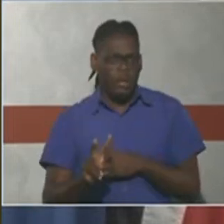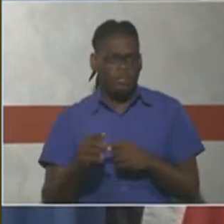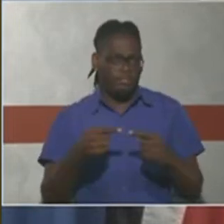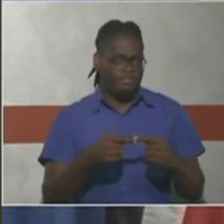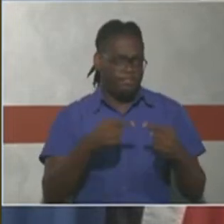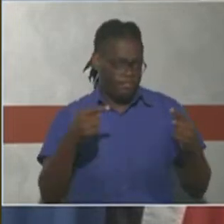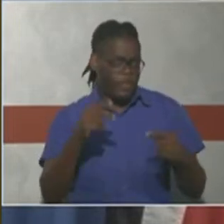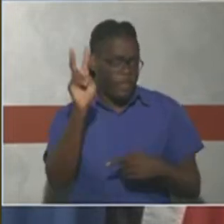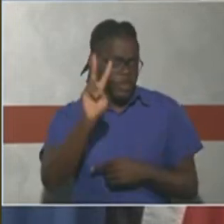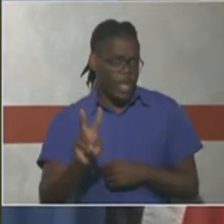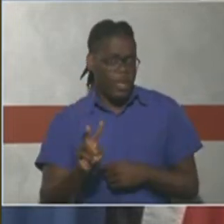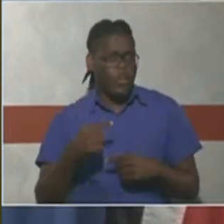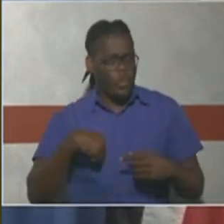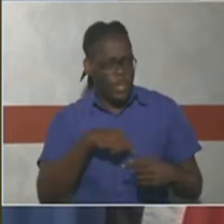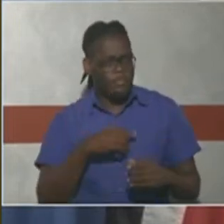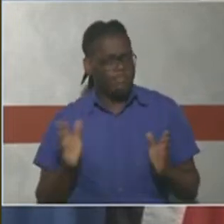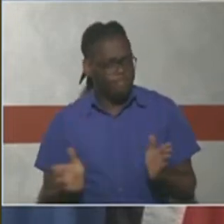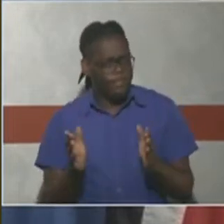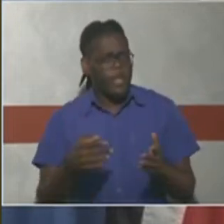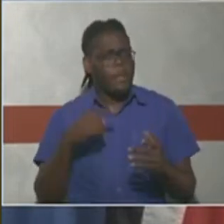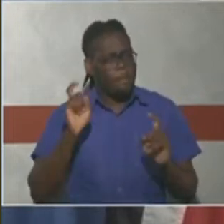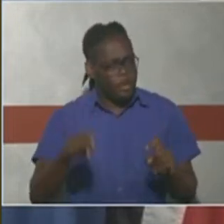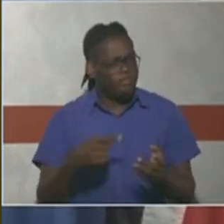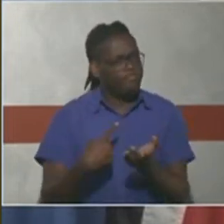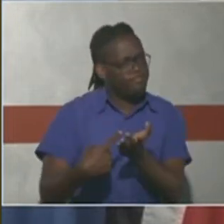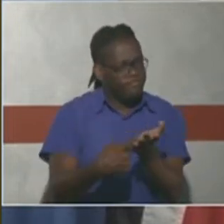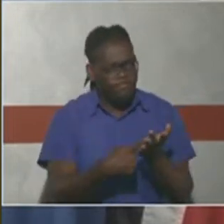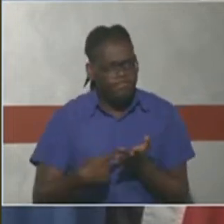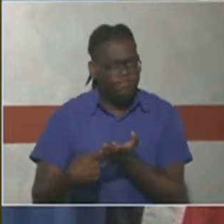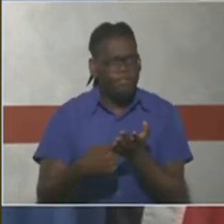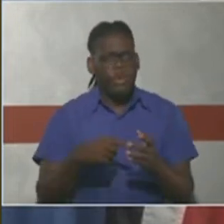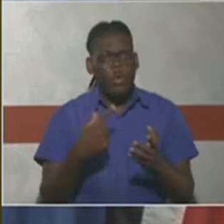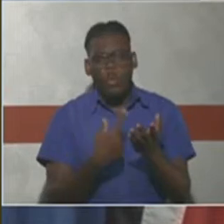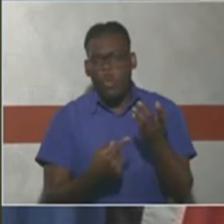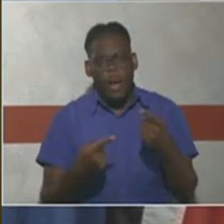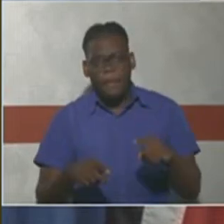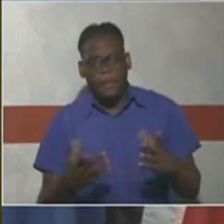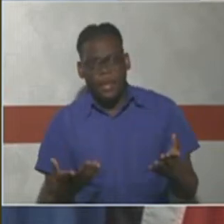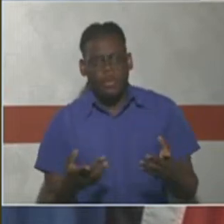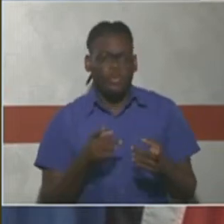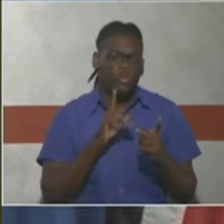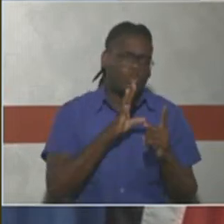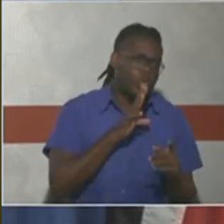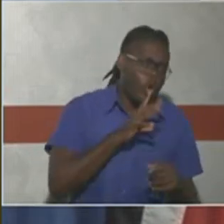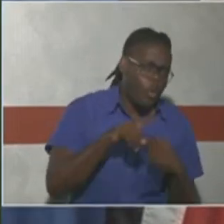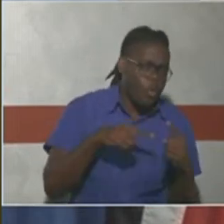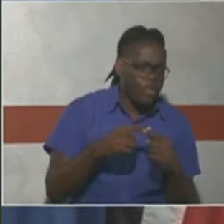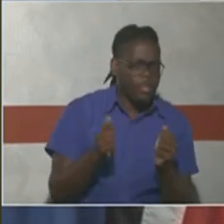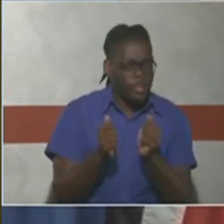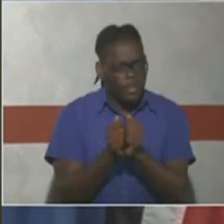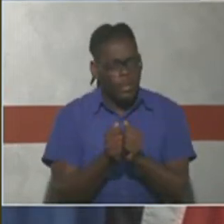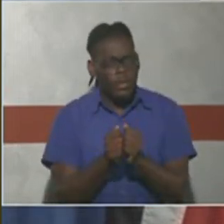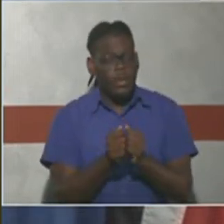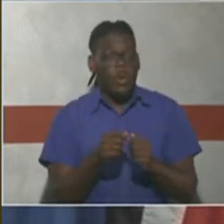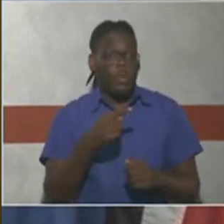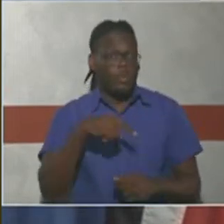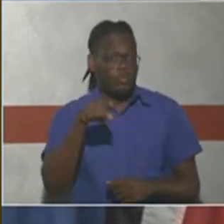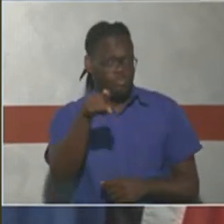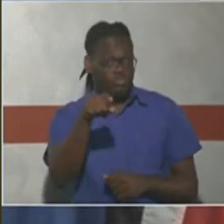we will continue, along with our CARICOM colleagues, to support any and all such